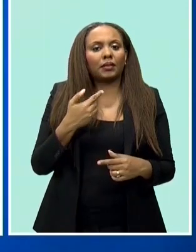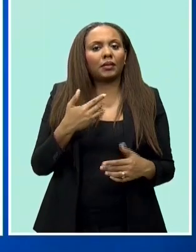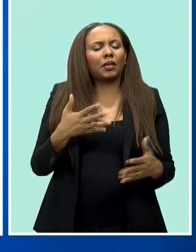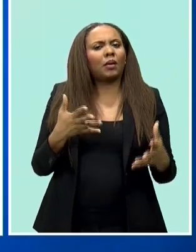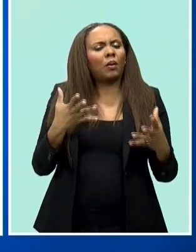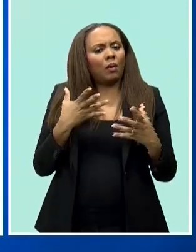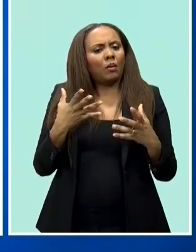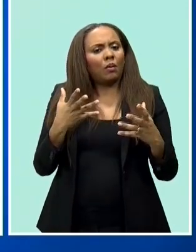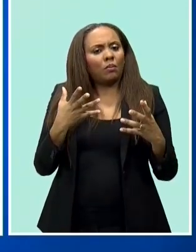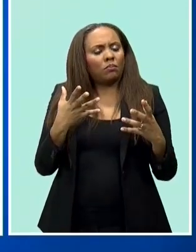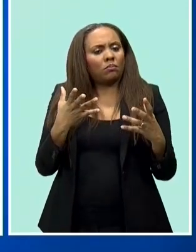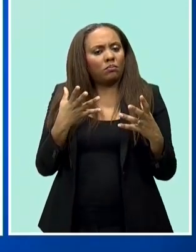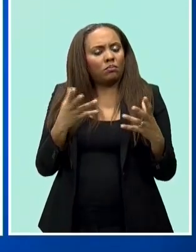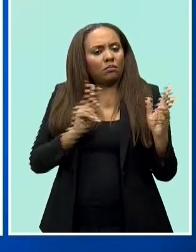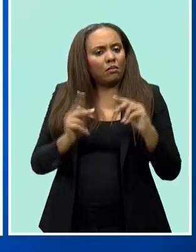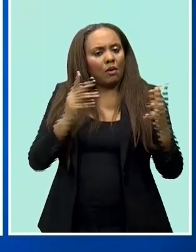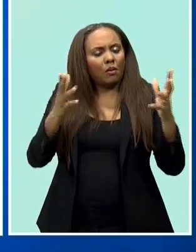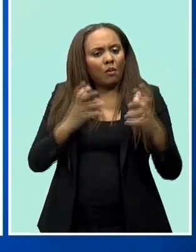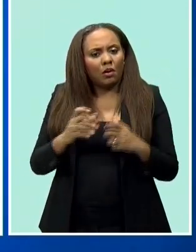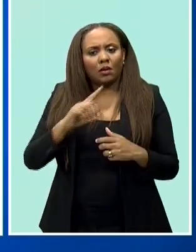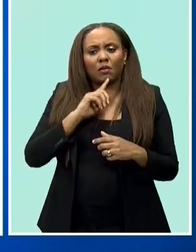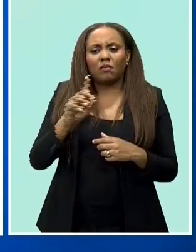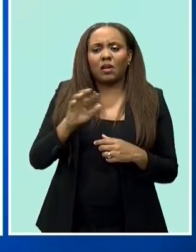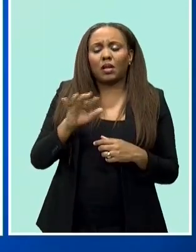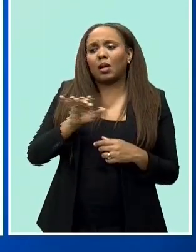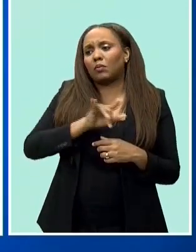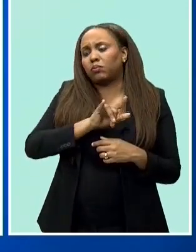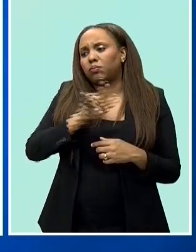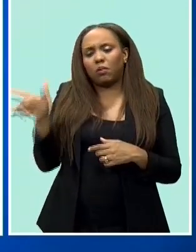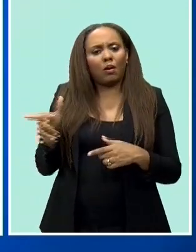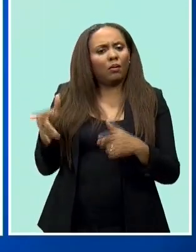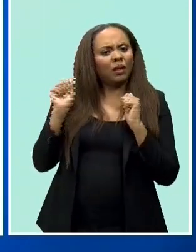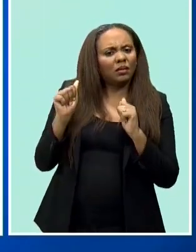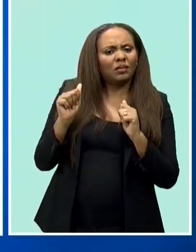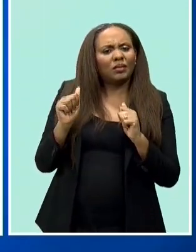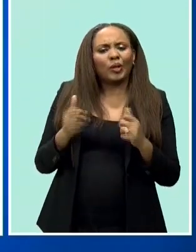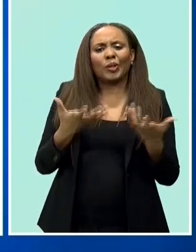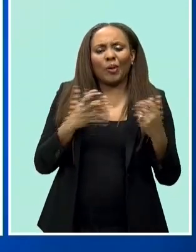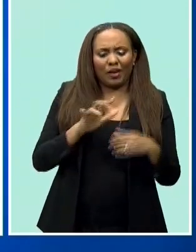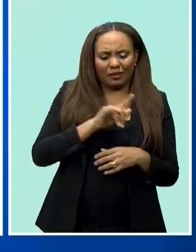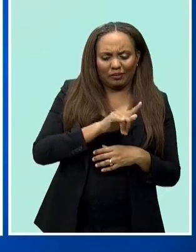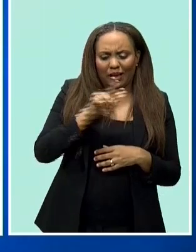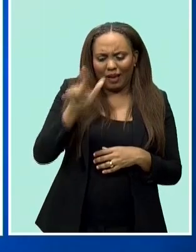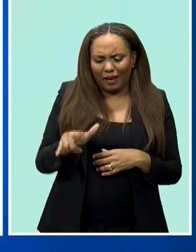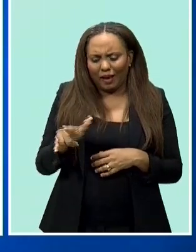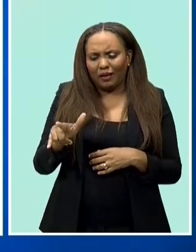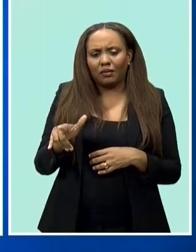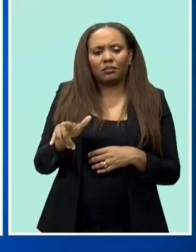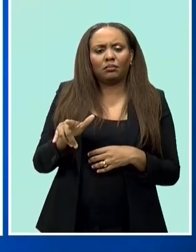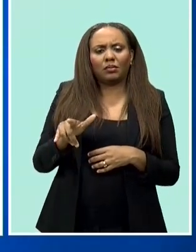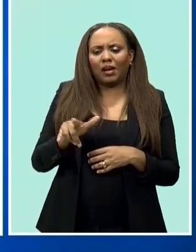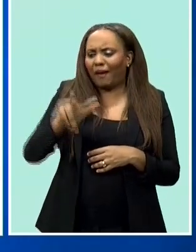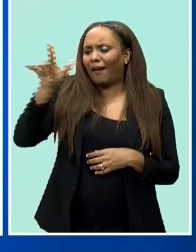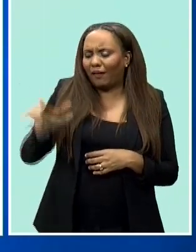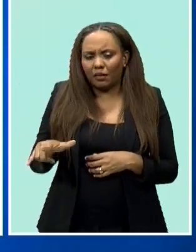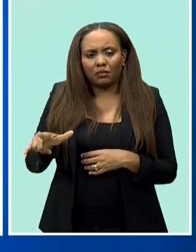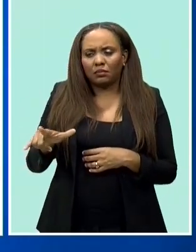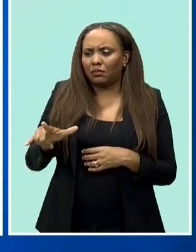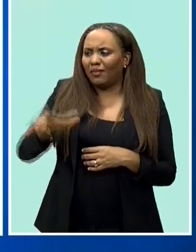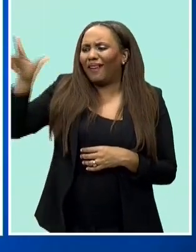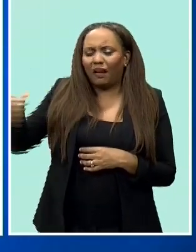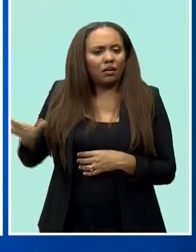note that travelers want to be able to reach their destination quickly while being charged reasonable fees. He says plans